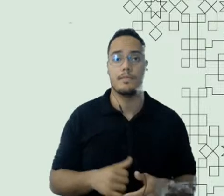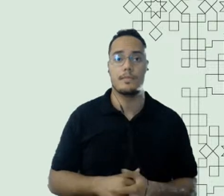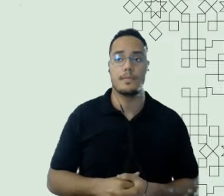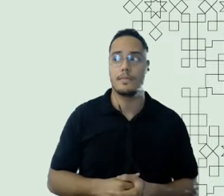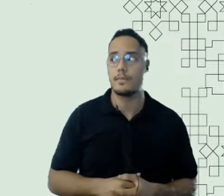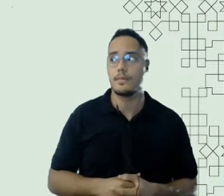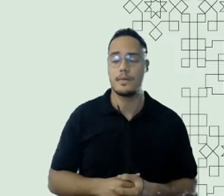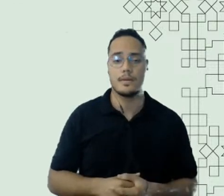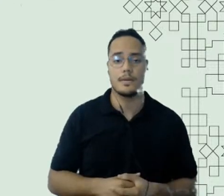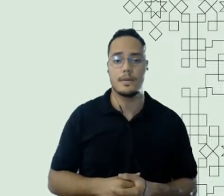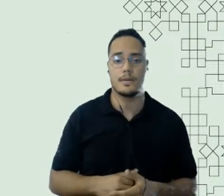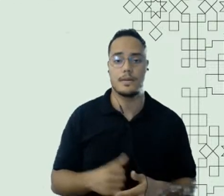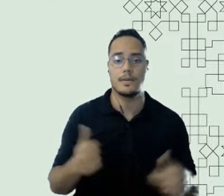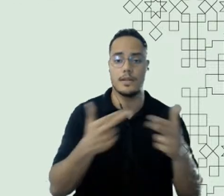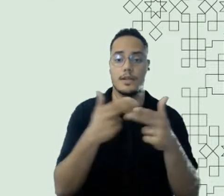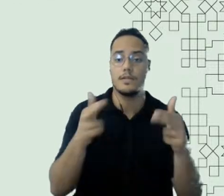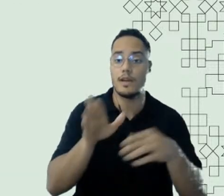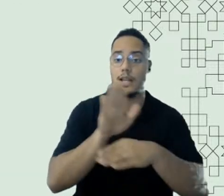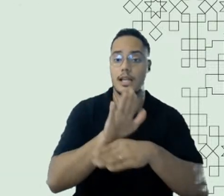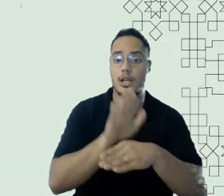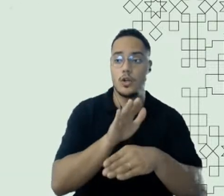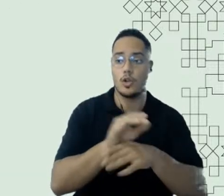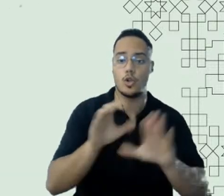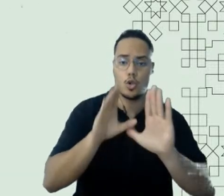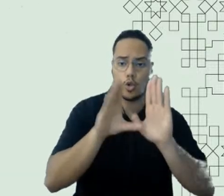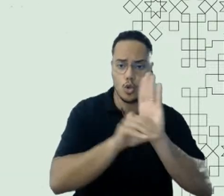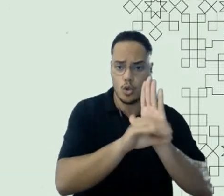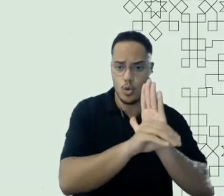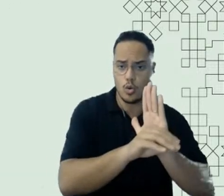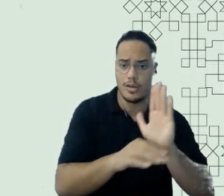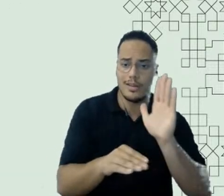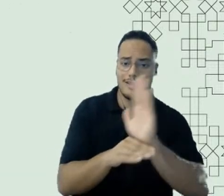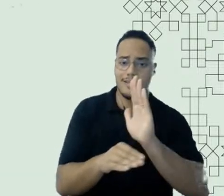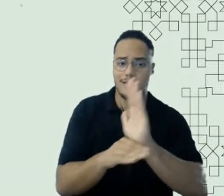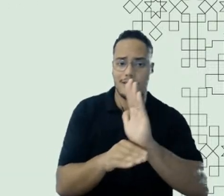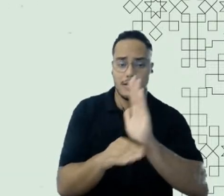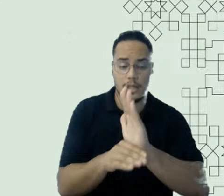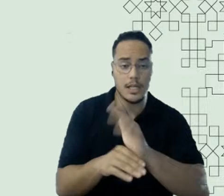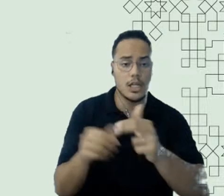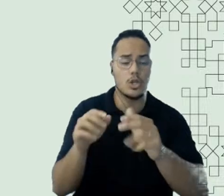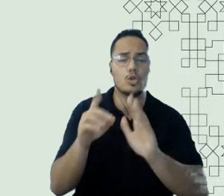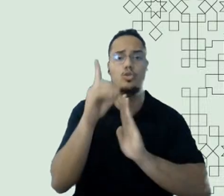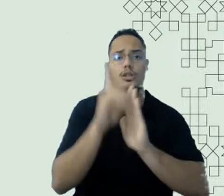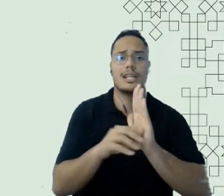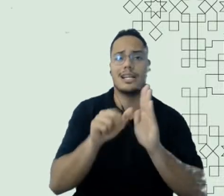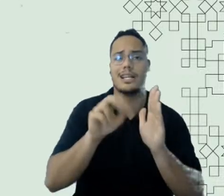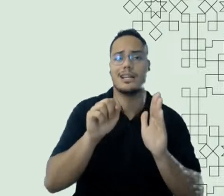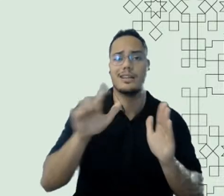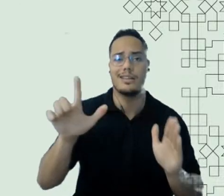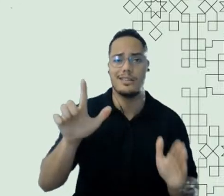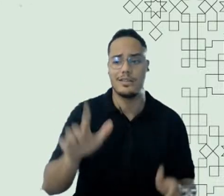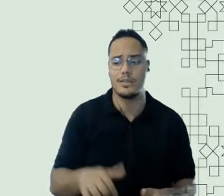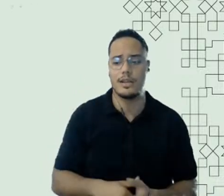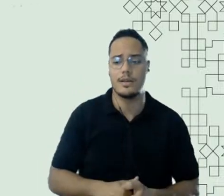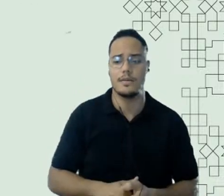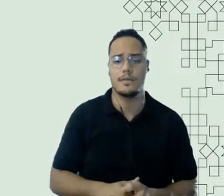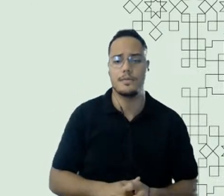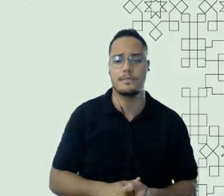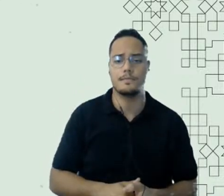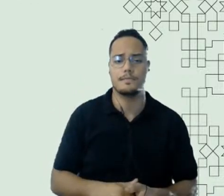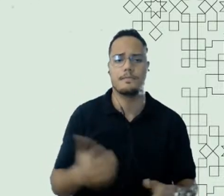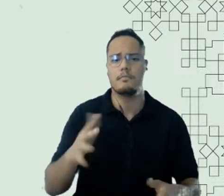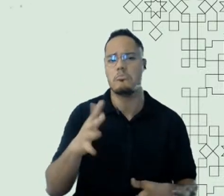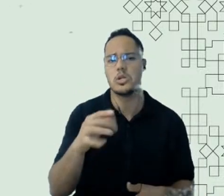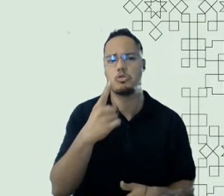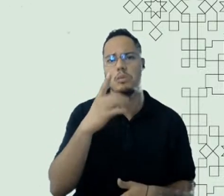on licenses and monetization was only about 10% of revenues, but other streaming services like Deezer and Spotify